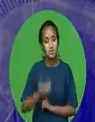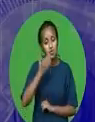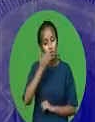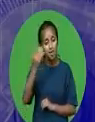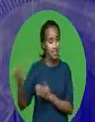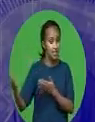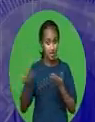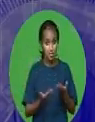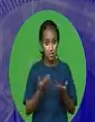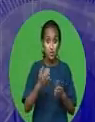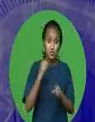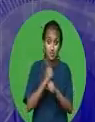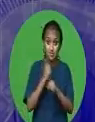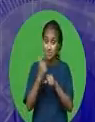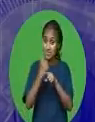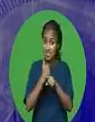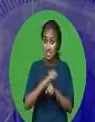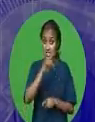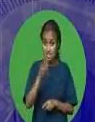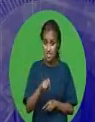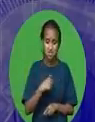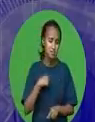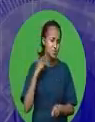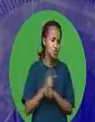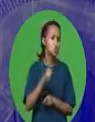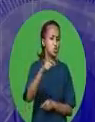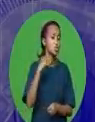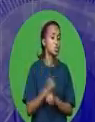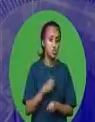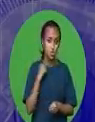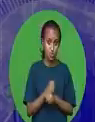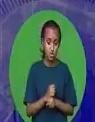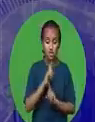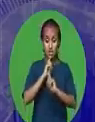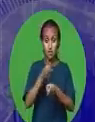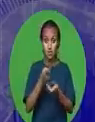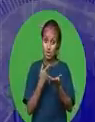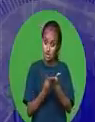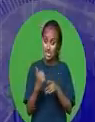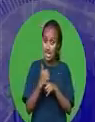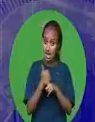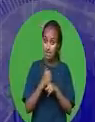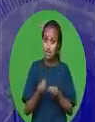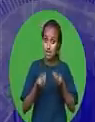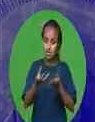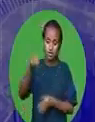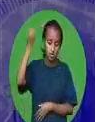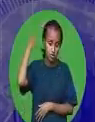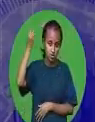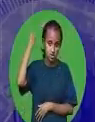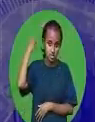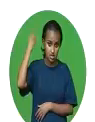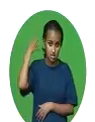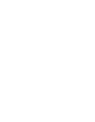welcome back. Did you do the exercise? I'm sure you did. The solution to the activity is given on your